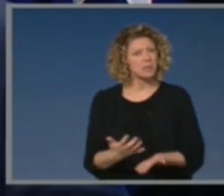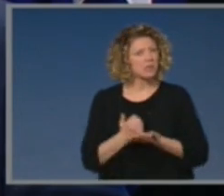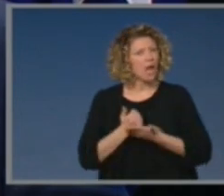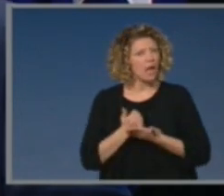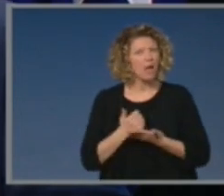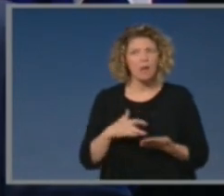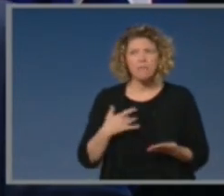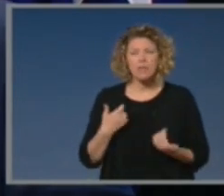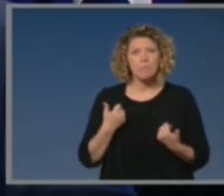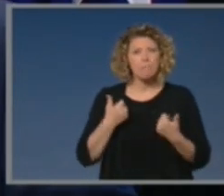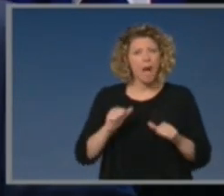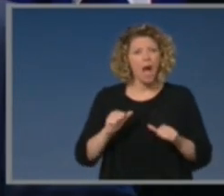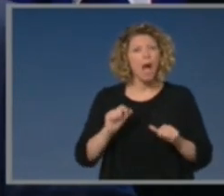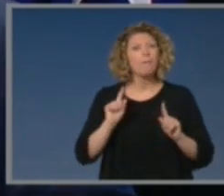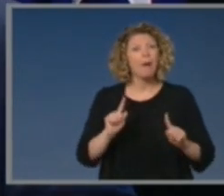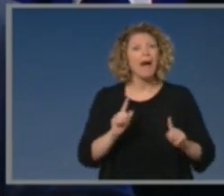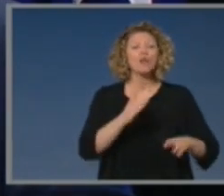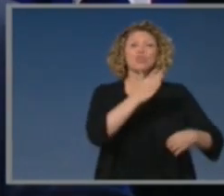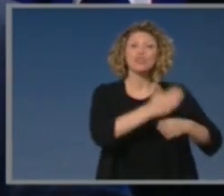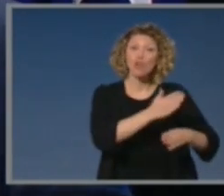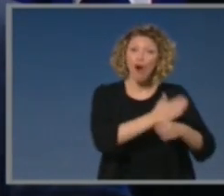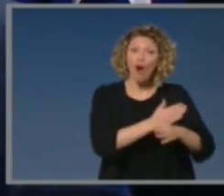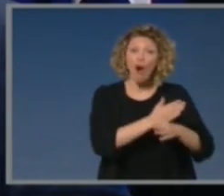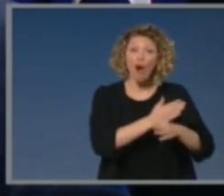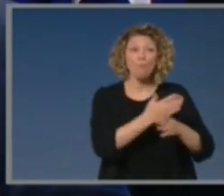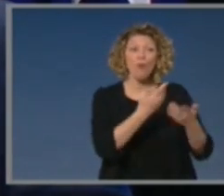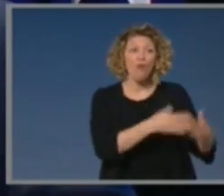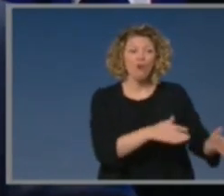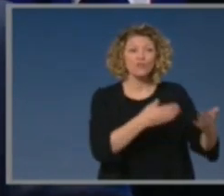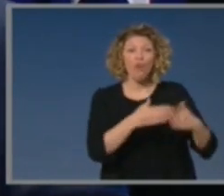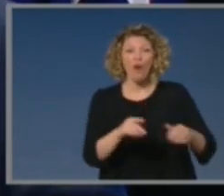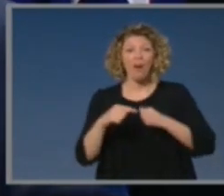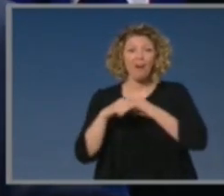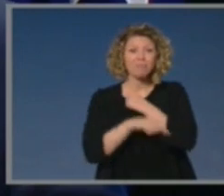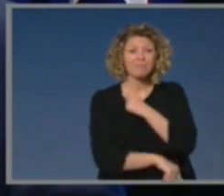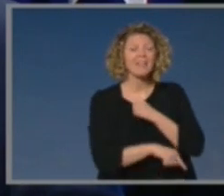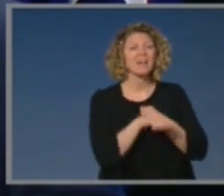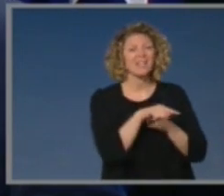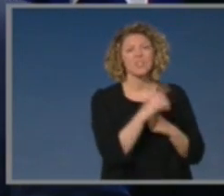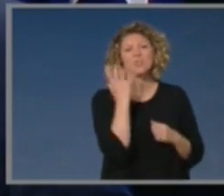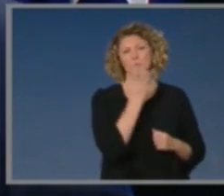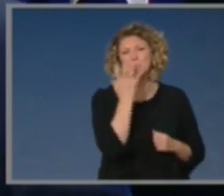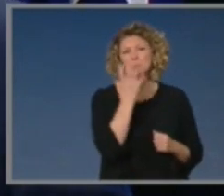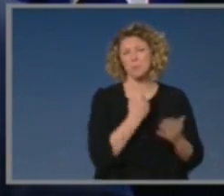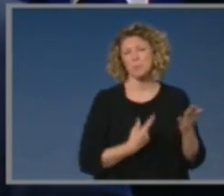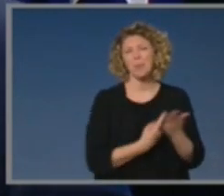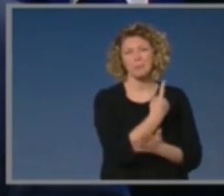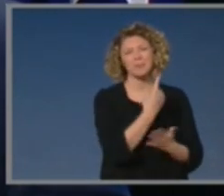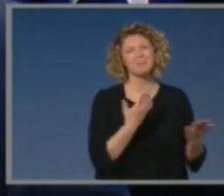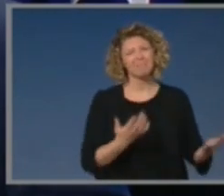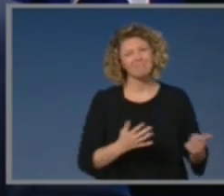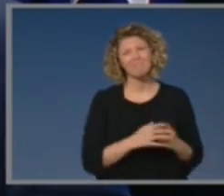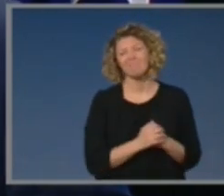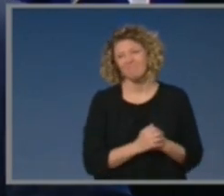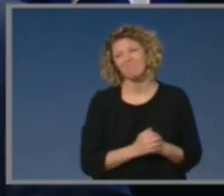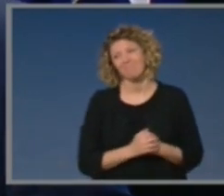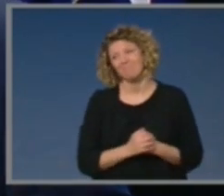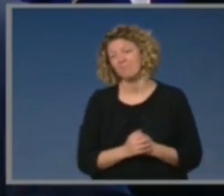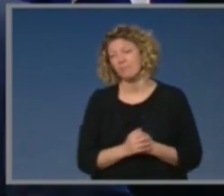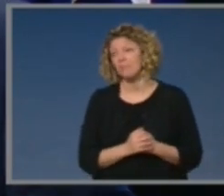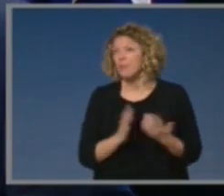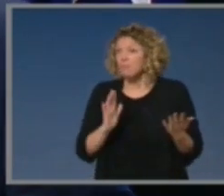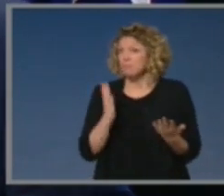the impact on jobs has happened. As a result of that. That's why it's so important, not just for the fact that it's safe for kids to go back to school,